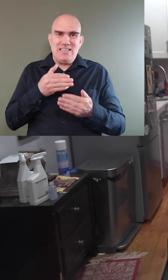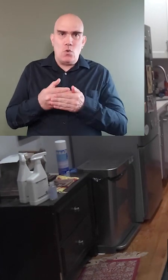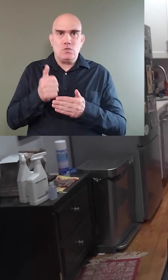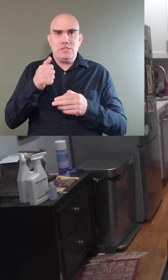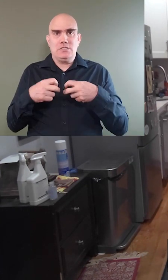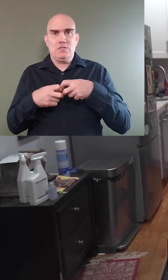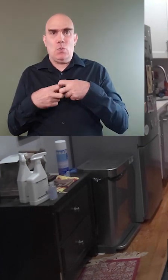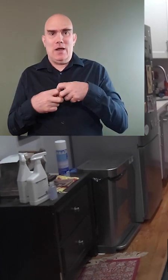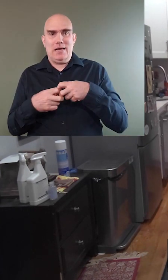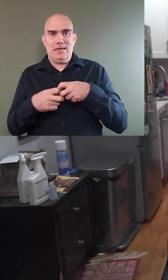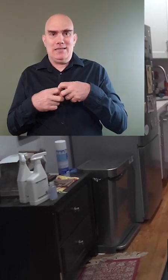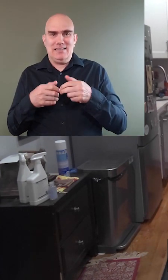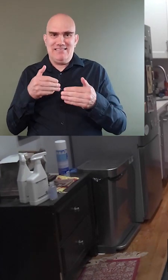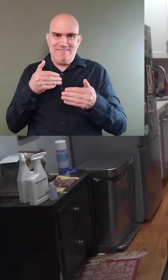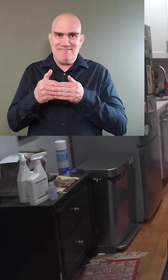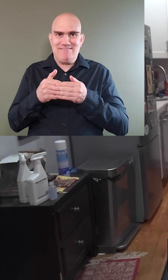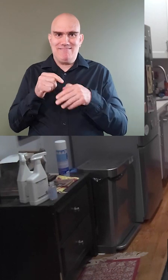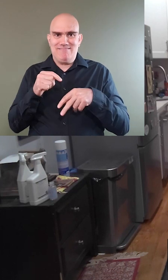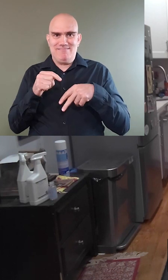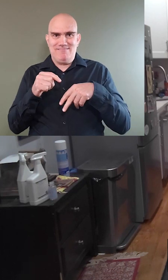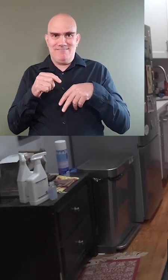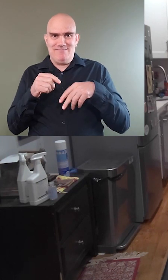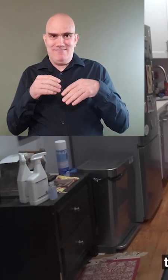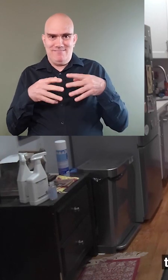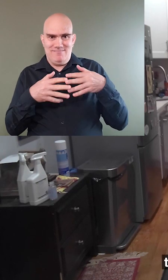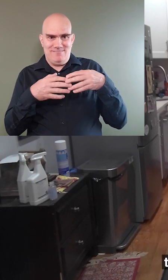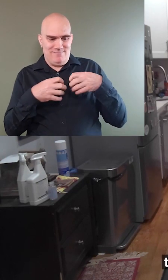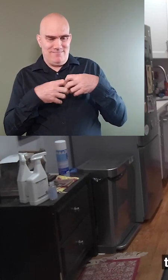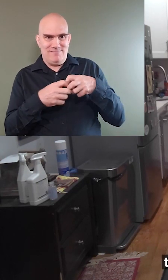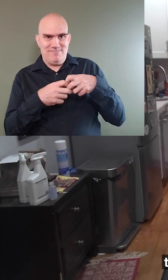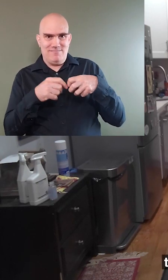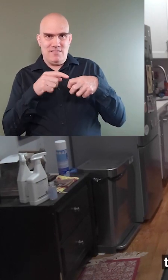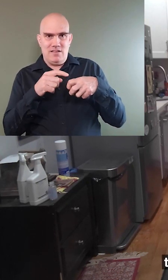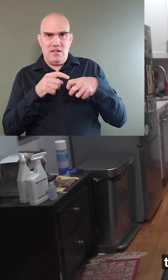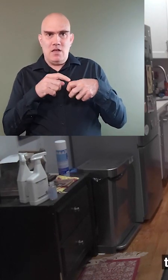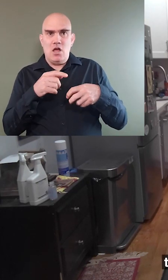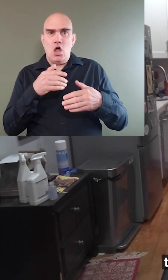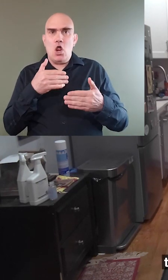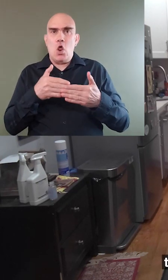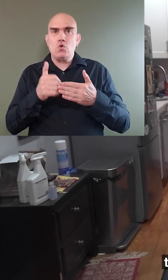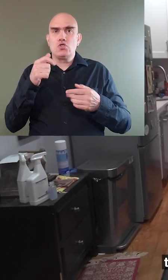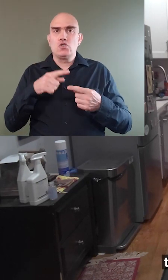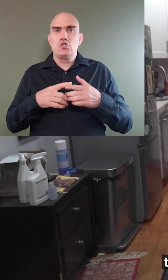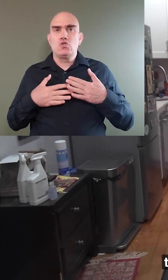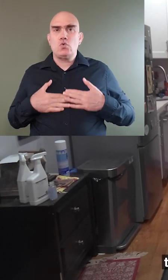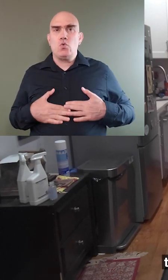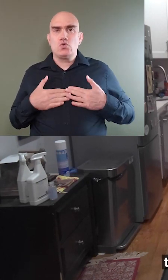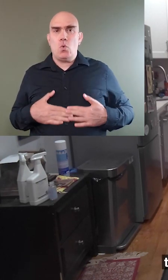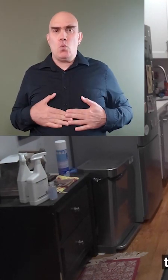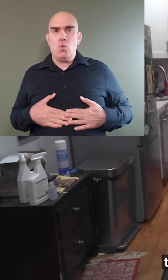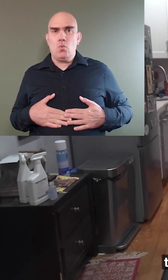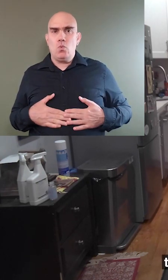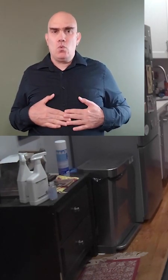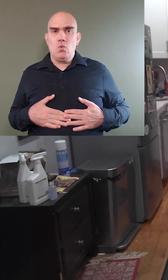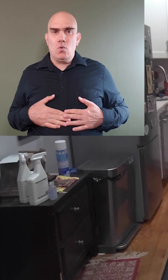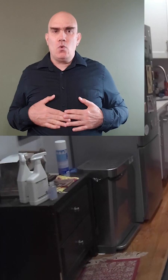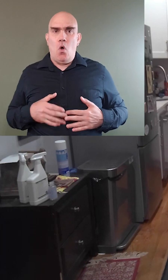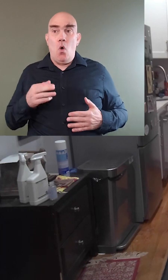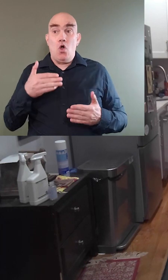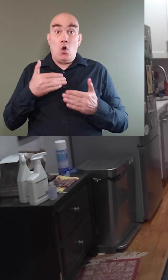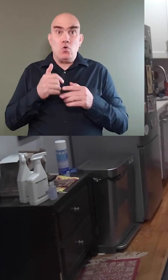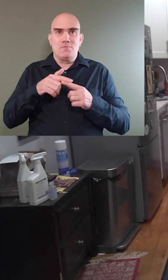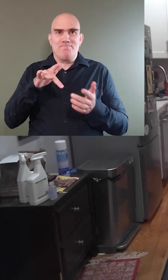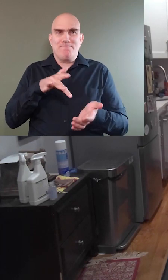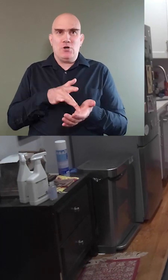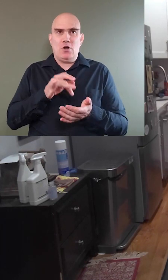next closest to the joint, that is closer to the torso or